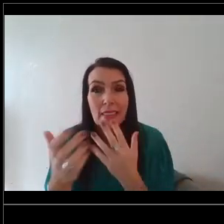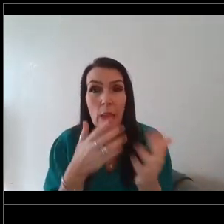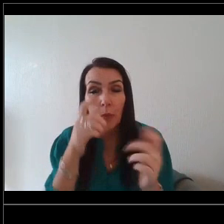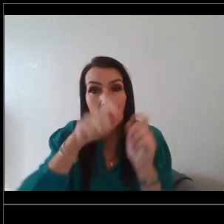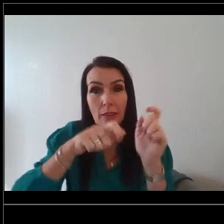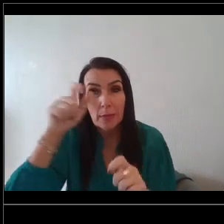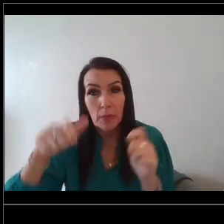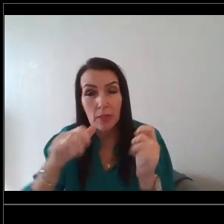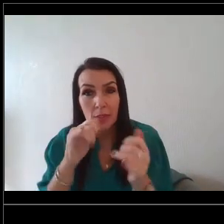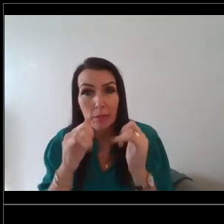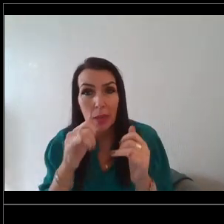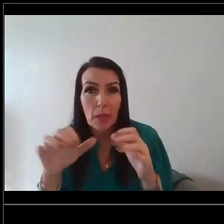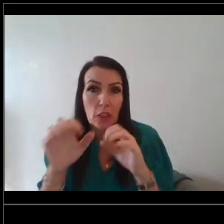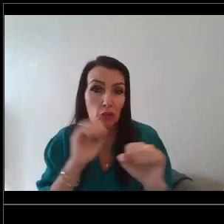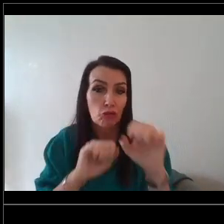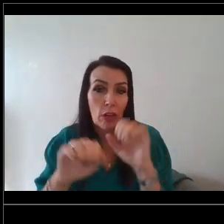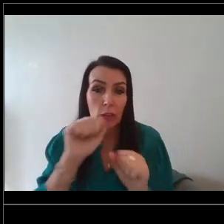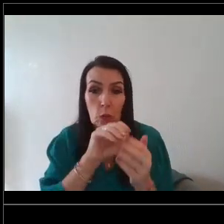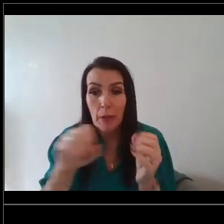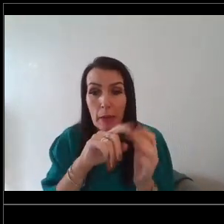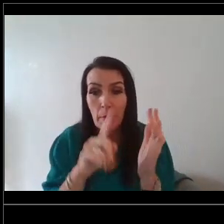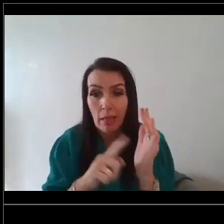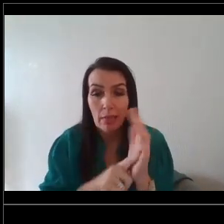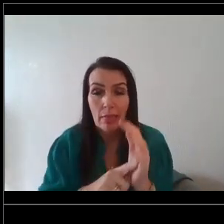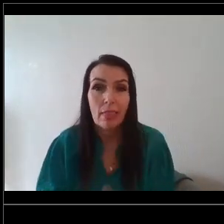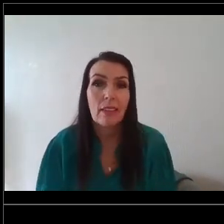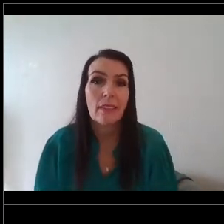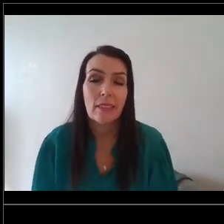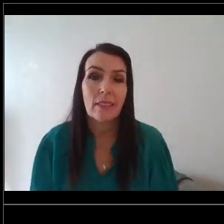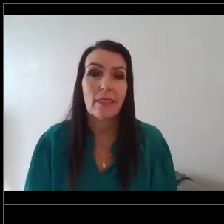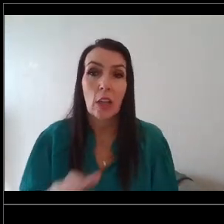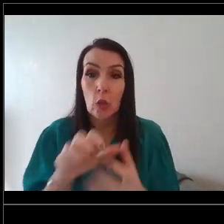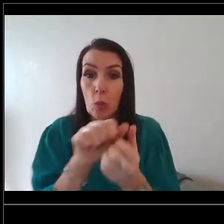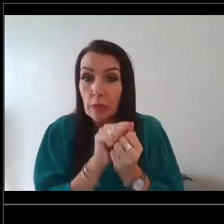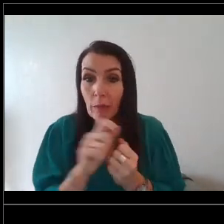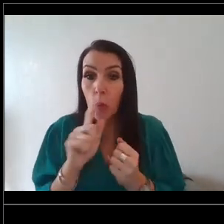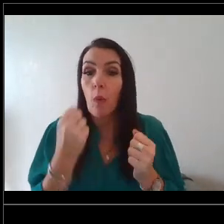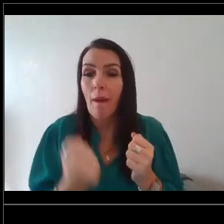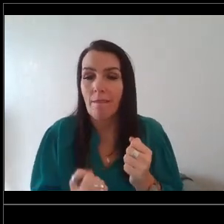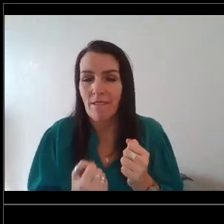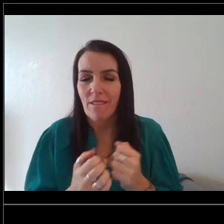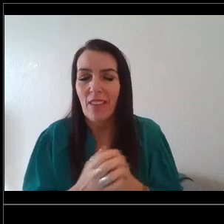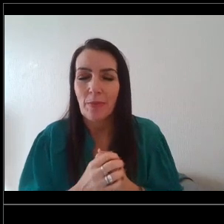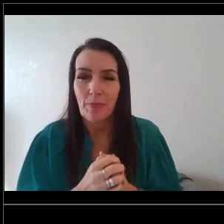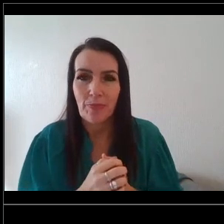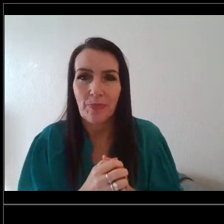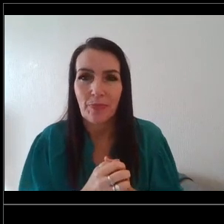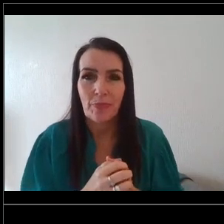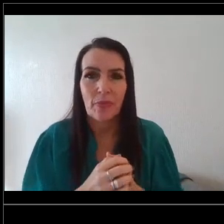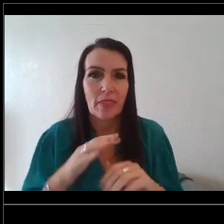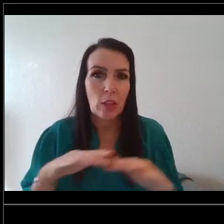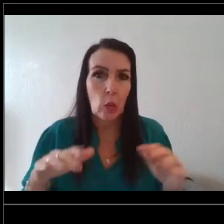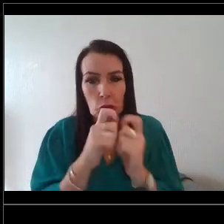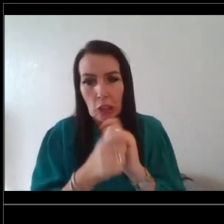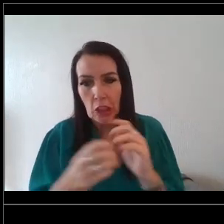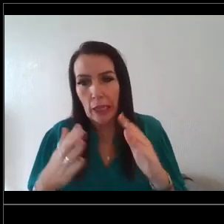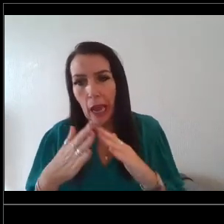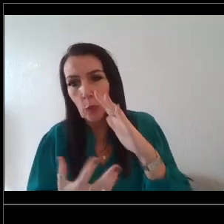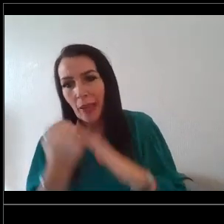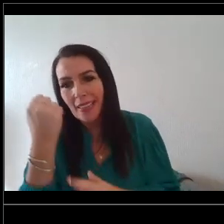that might struggle to pay their bills. You're preserving what you've got rather than changing how you get